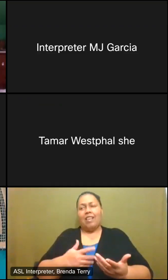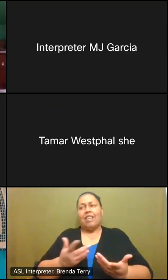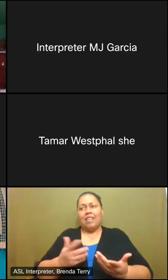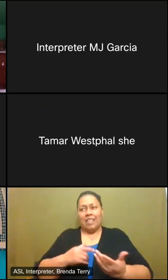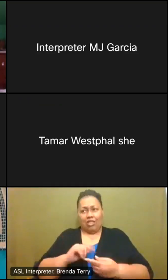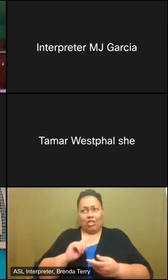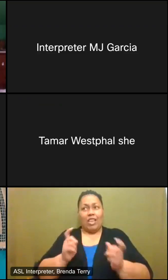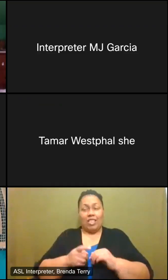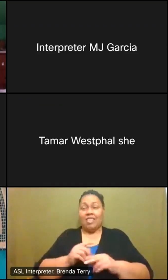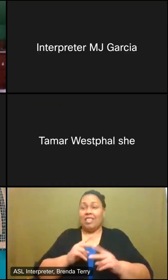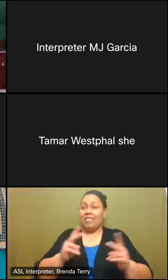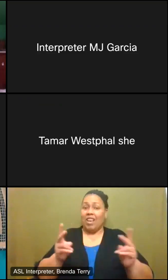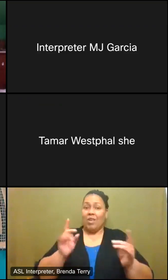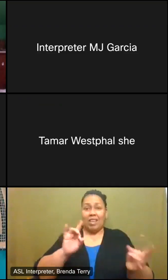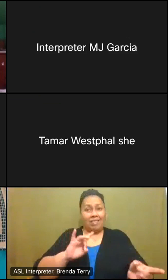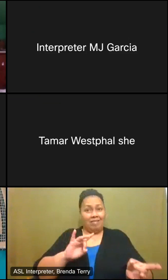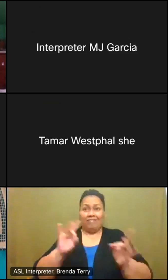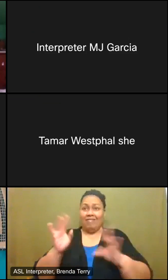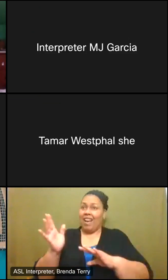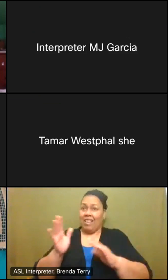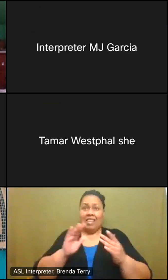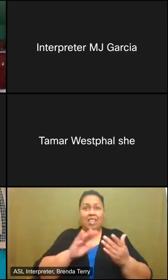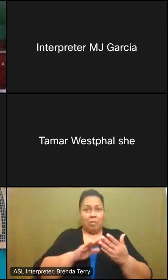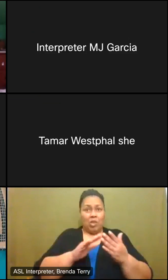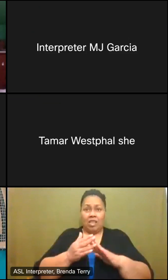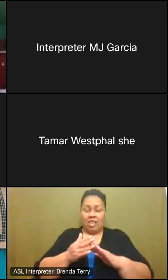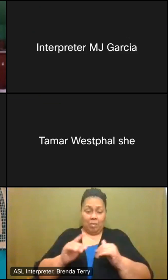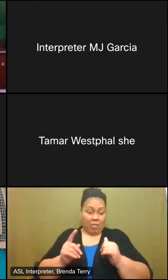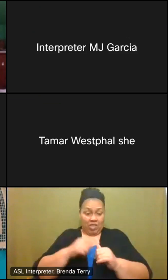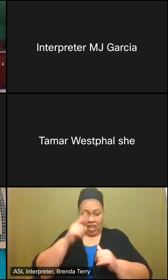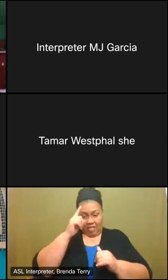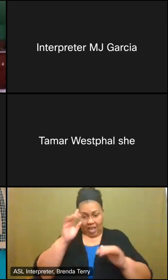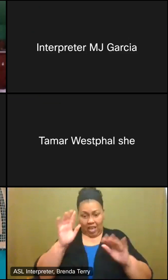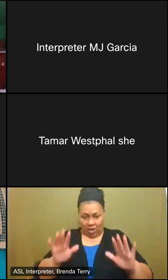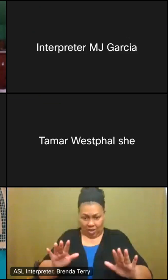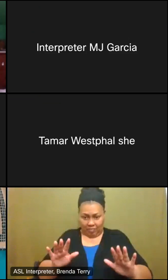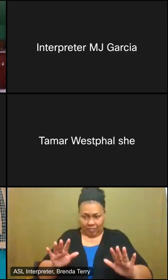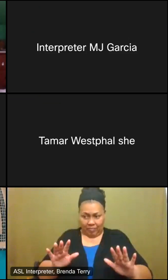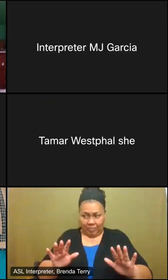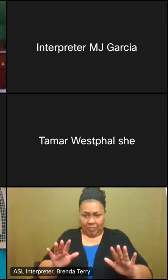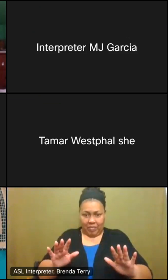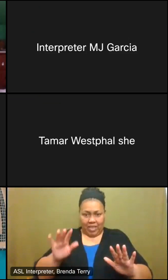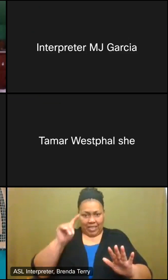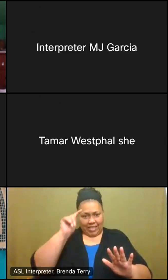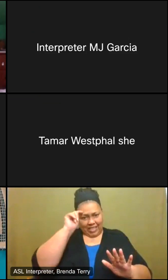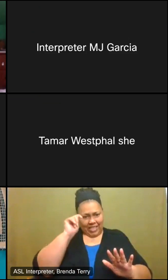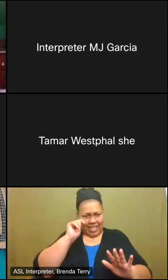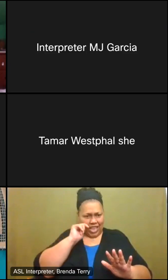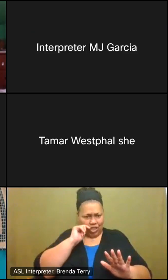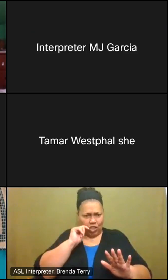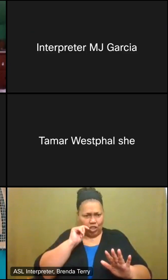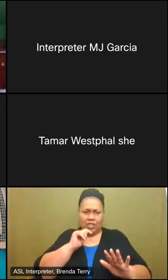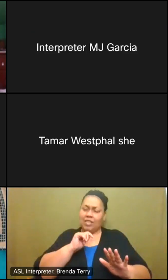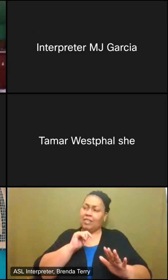community. And my first thought, it was like teenagers, instead of being